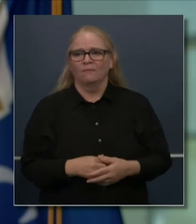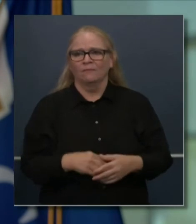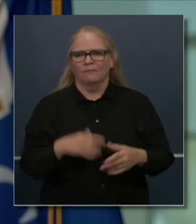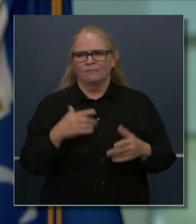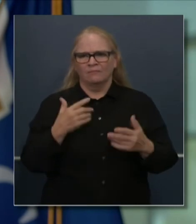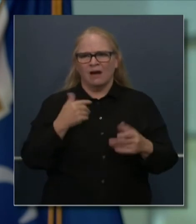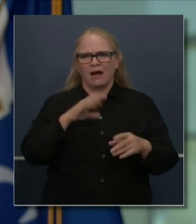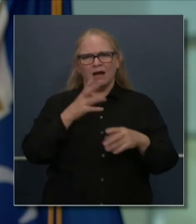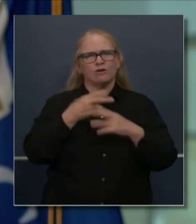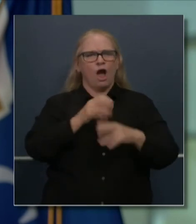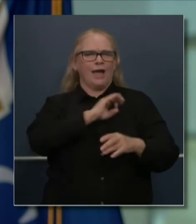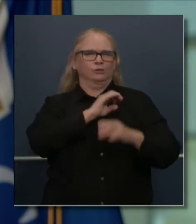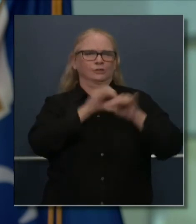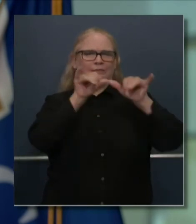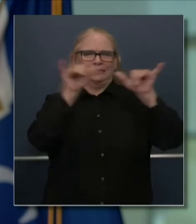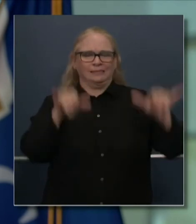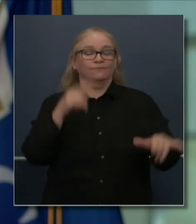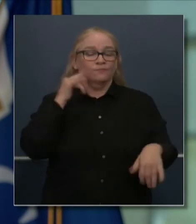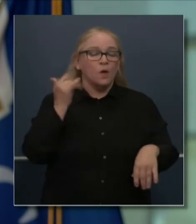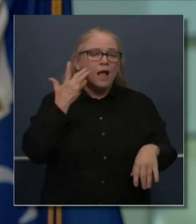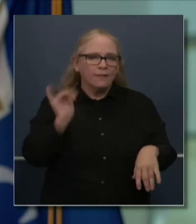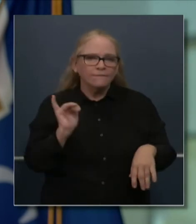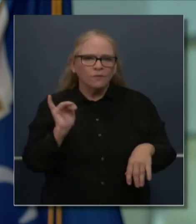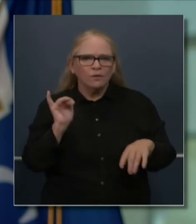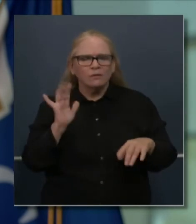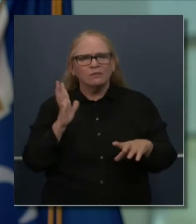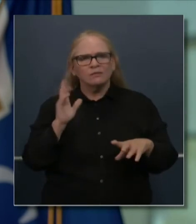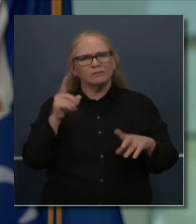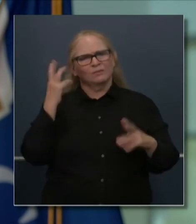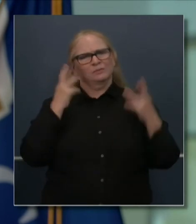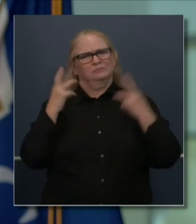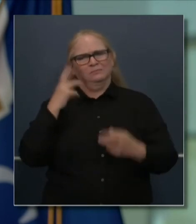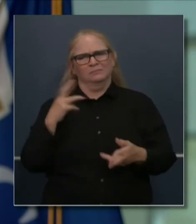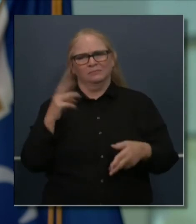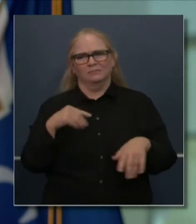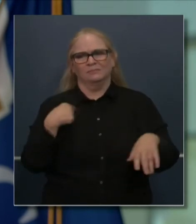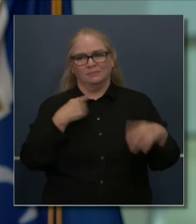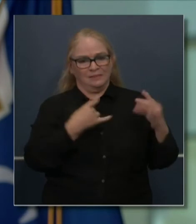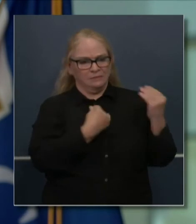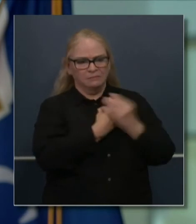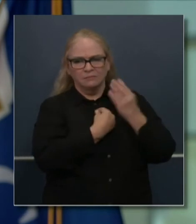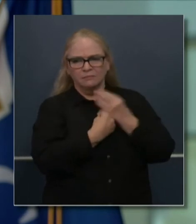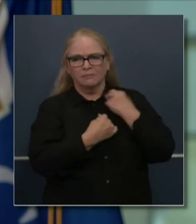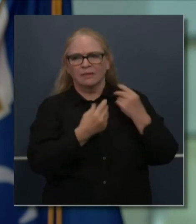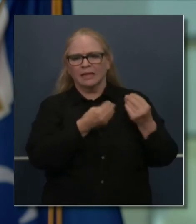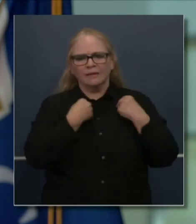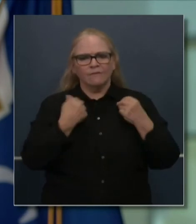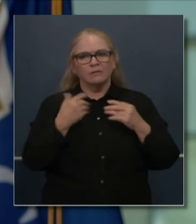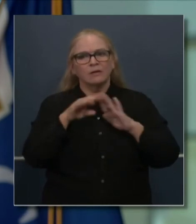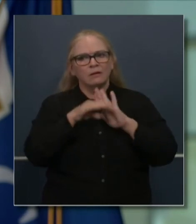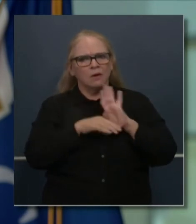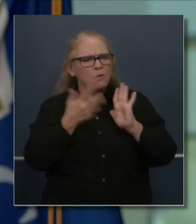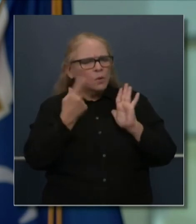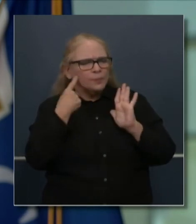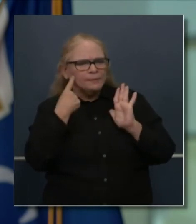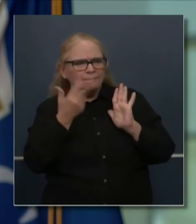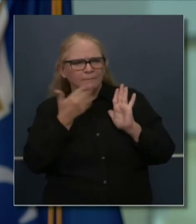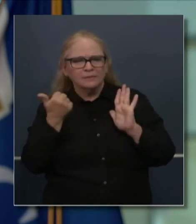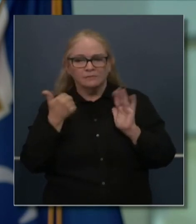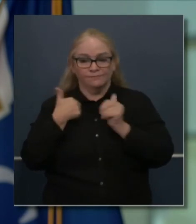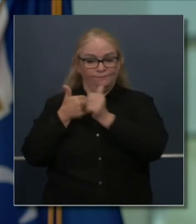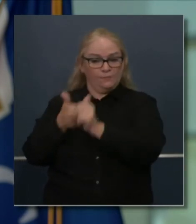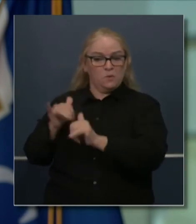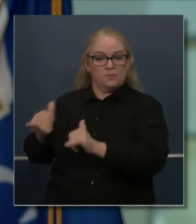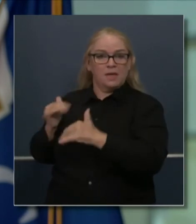energy system here in the state of California. We have a consultant that laid out the parameters and guide rails of what that